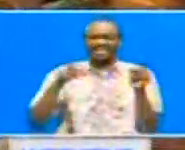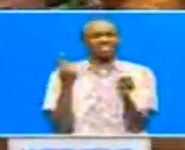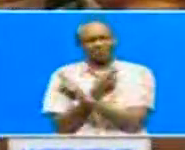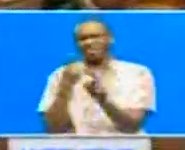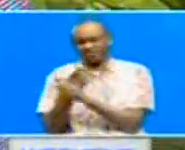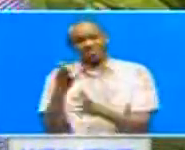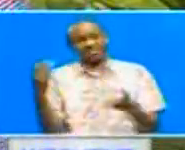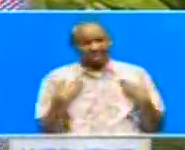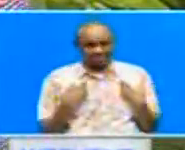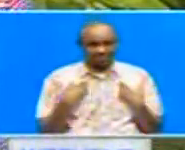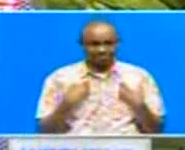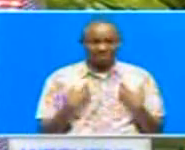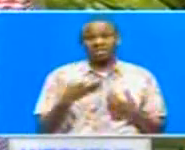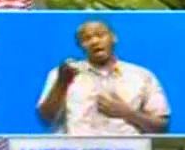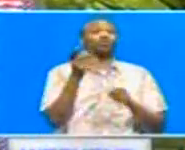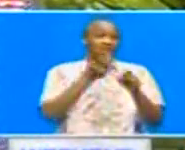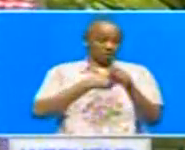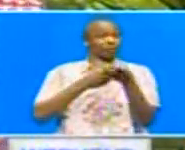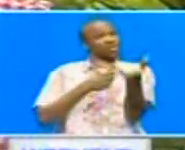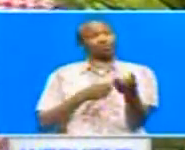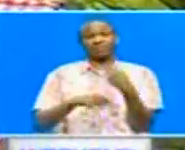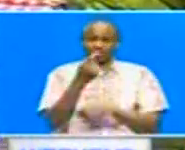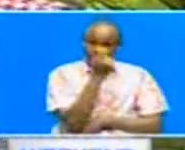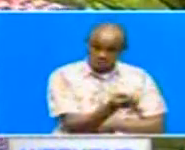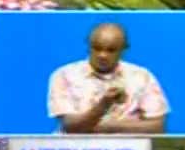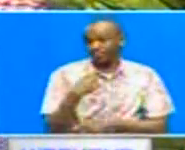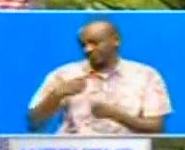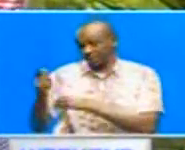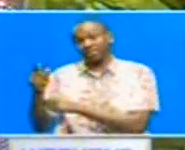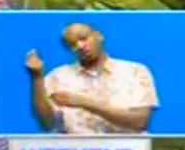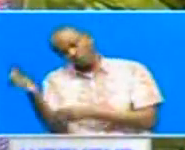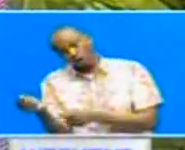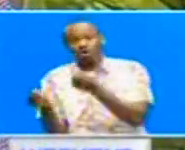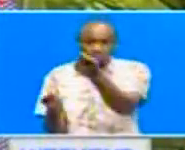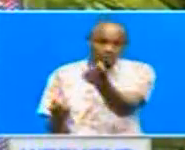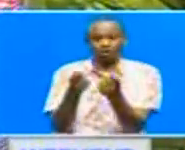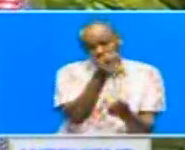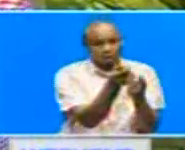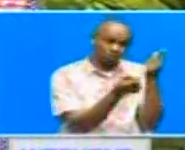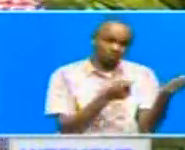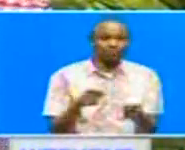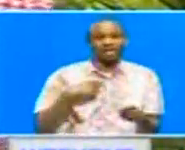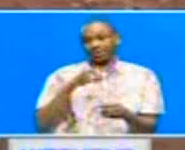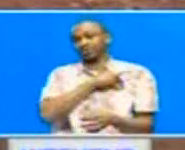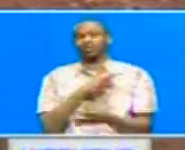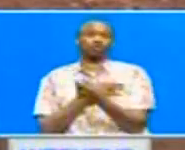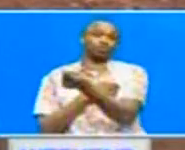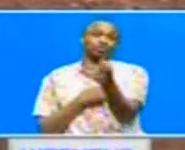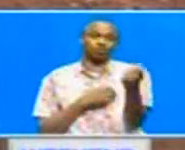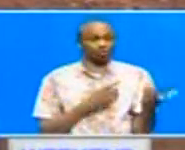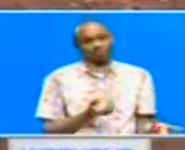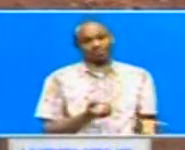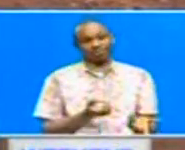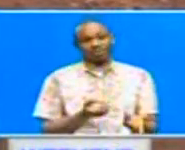produce. Kituka hii waru nauza kidogo, tuminzi nauza kidogo, at least napata tu riziki yangu.